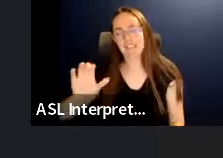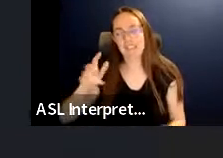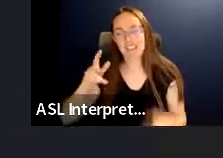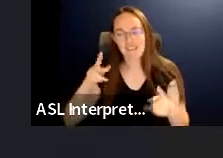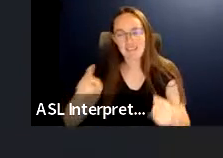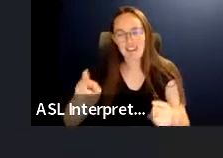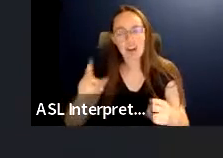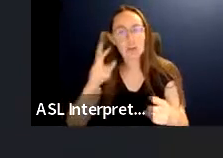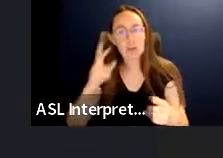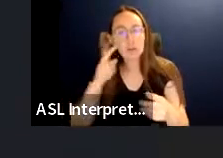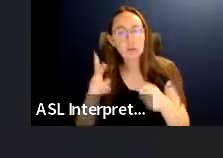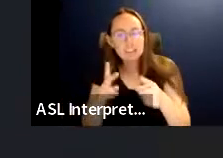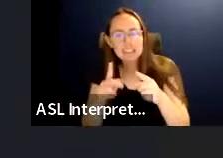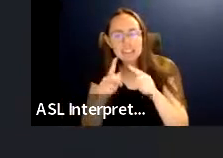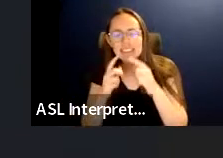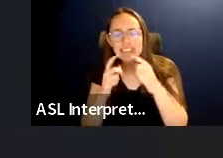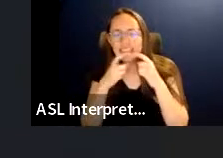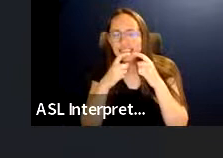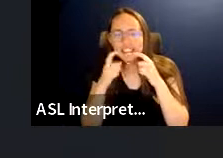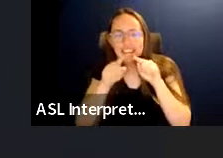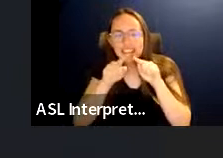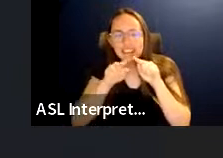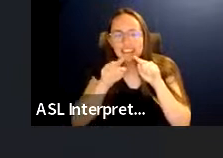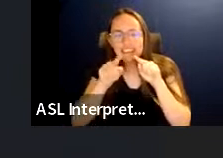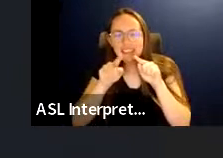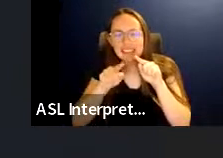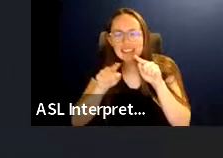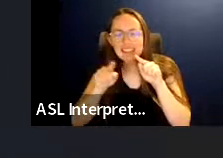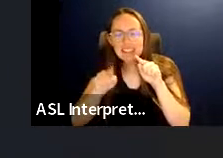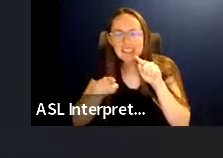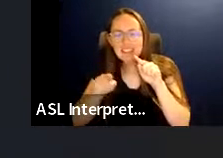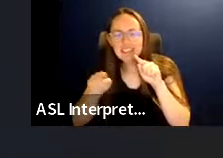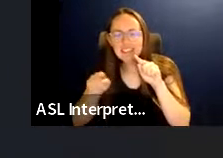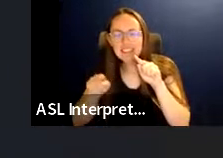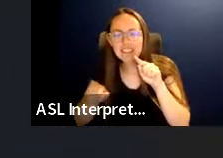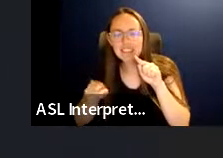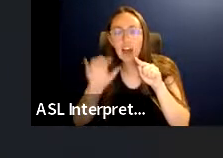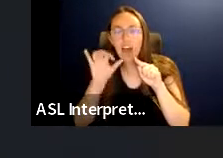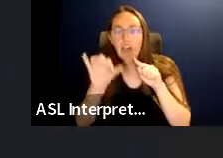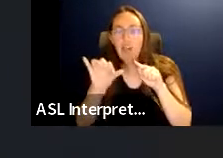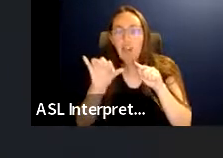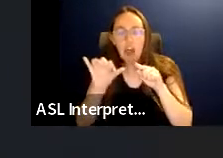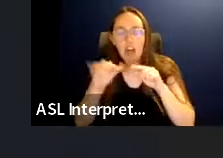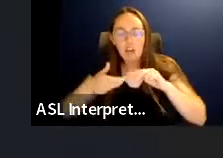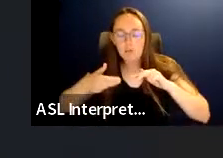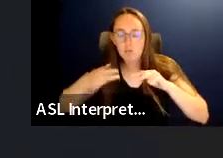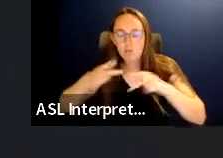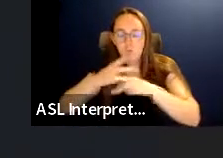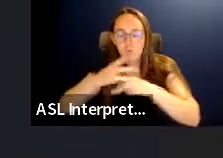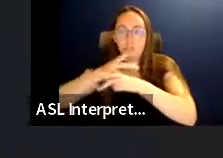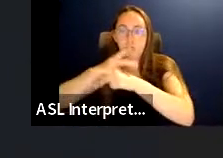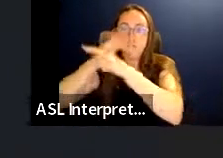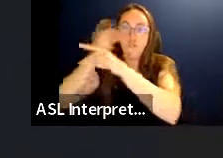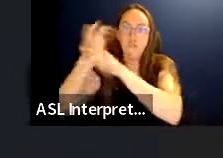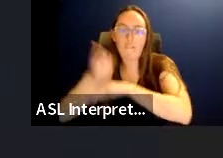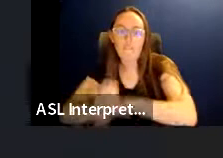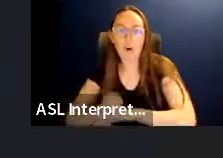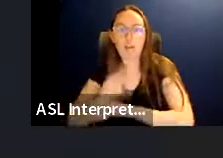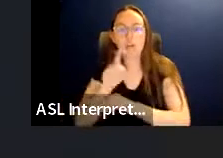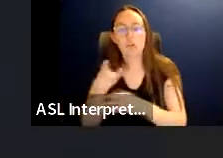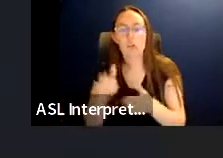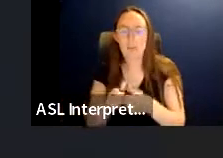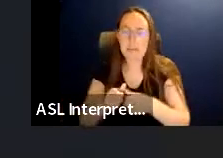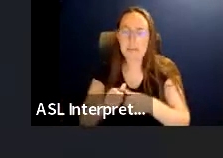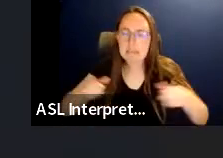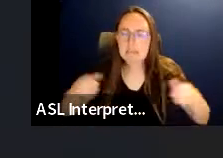teeth? Ratcheting tools have these teeth and it compounds the forces. So when you expand it, you put your pipe in there, you squeeze